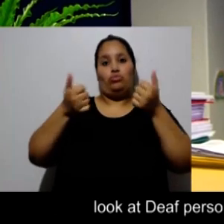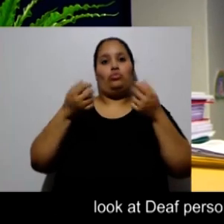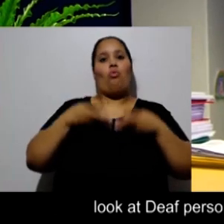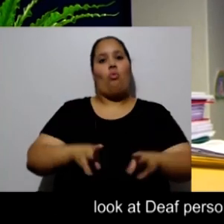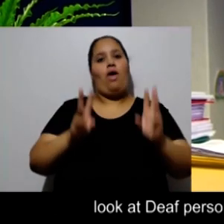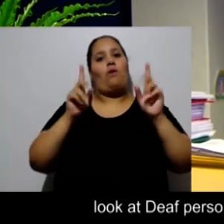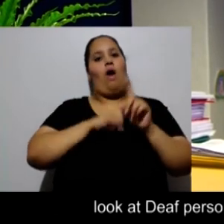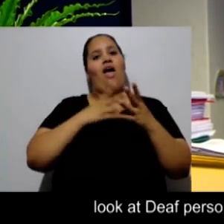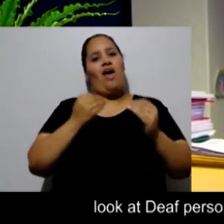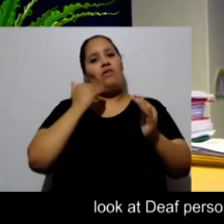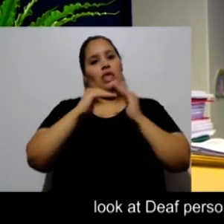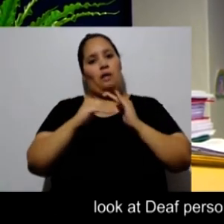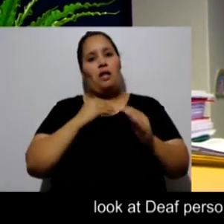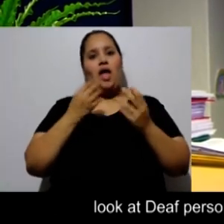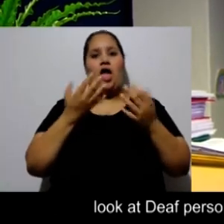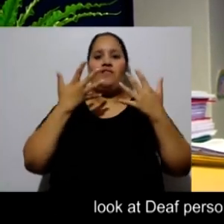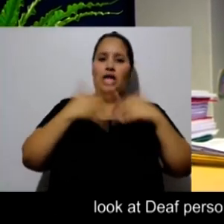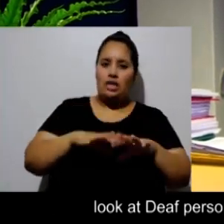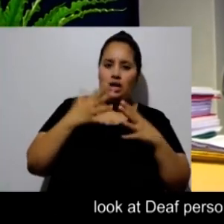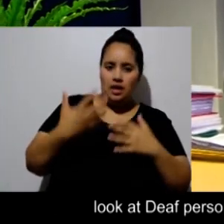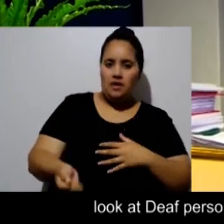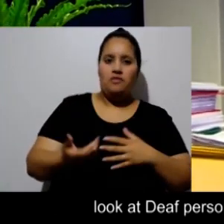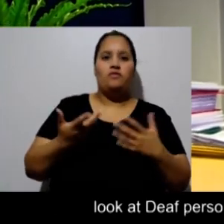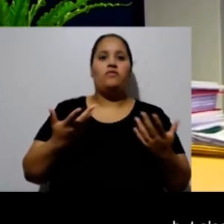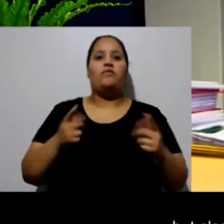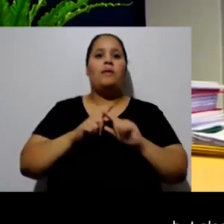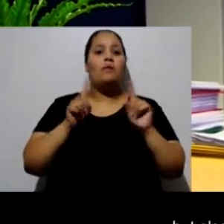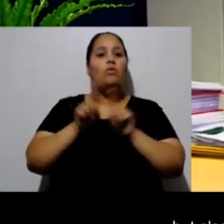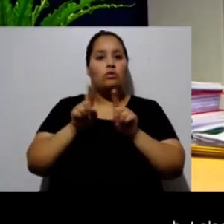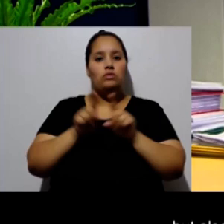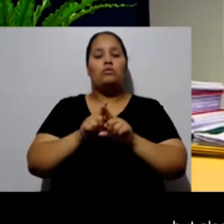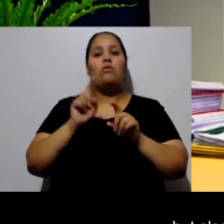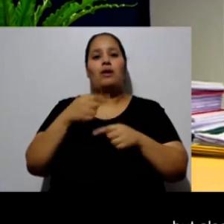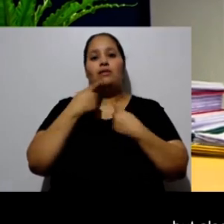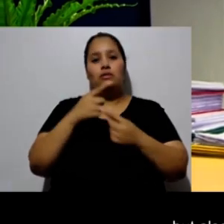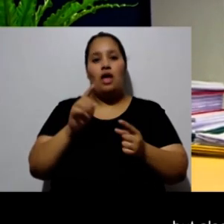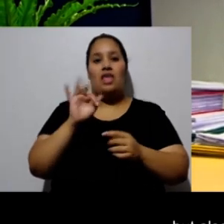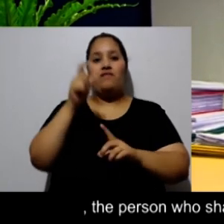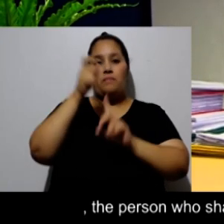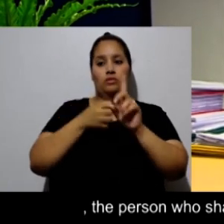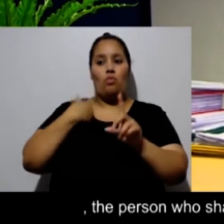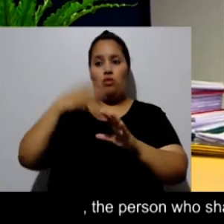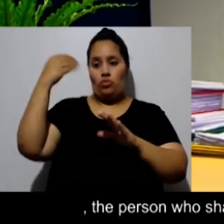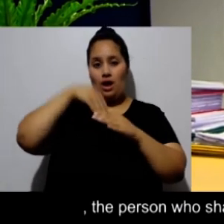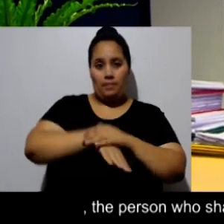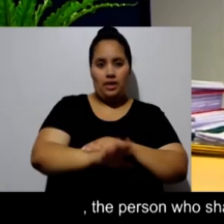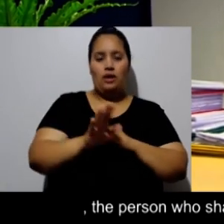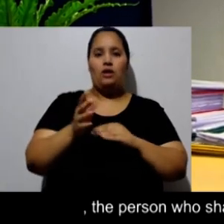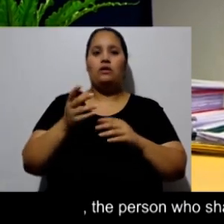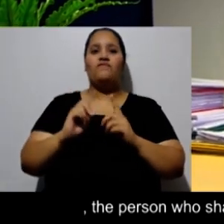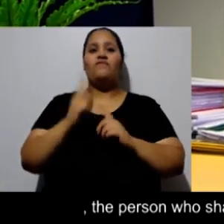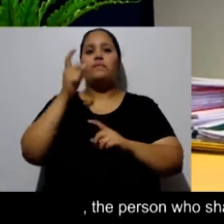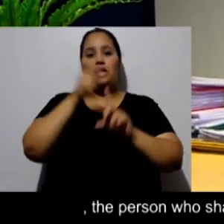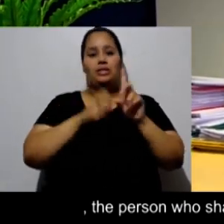we've got emails, we've got emails, got internet. Um, but I also want to say that, if someone wants to come here,